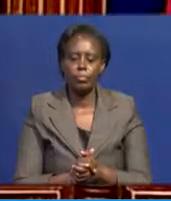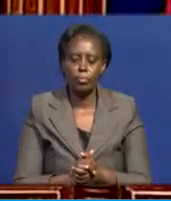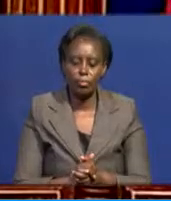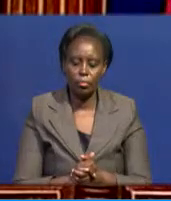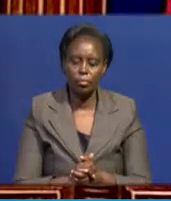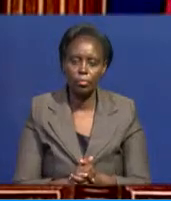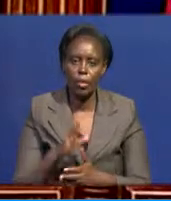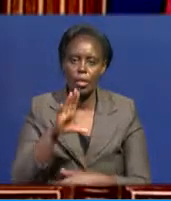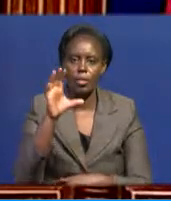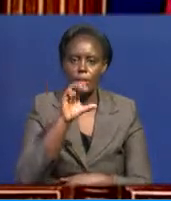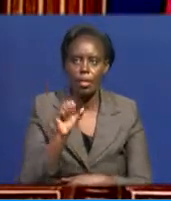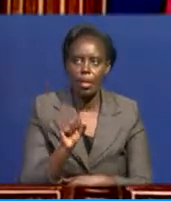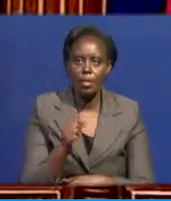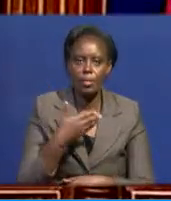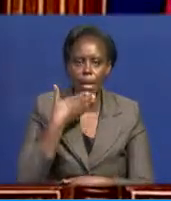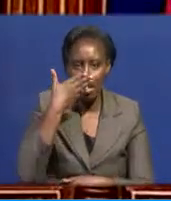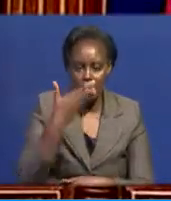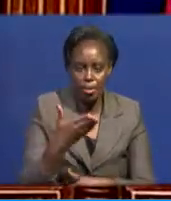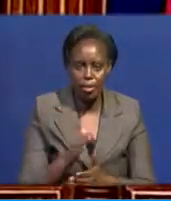Honorable CS.